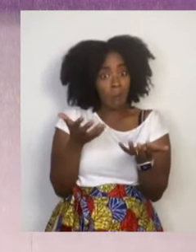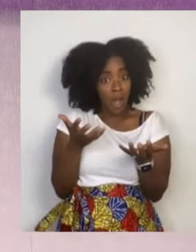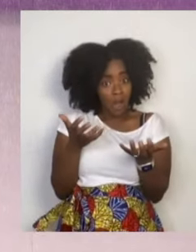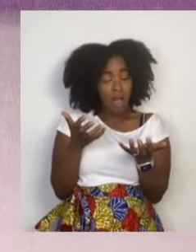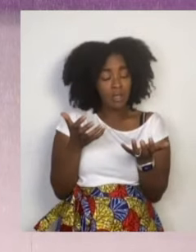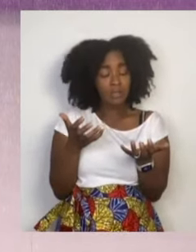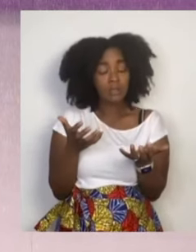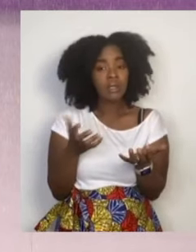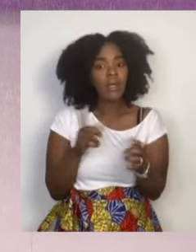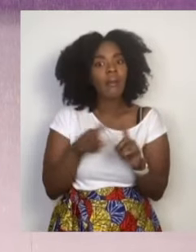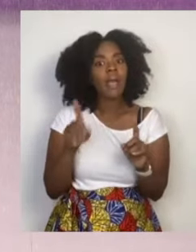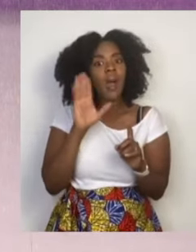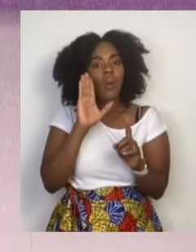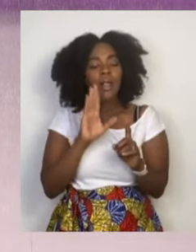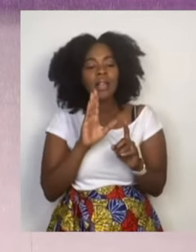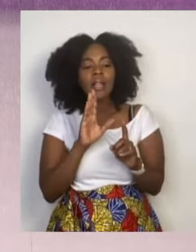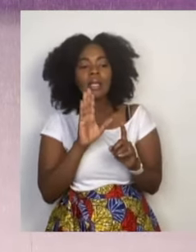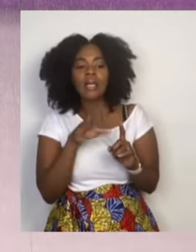to desire.